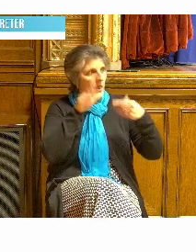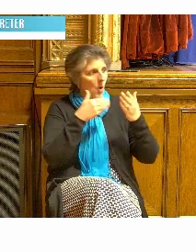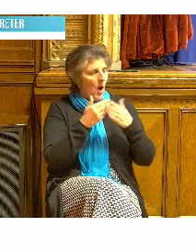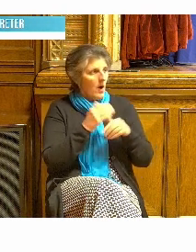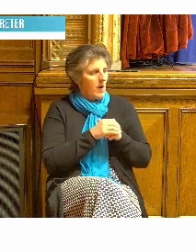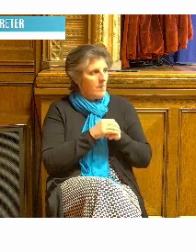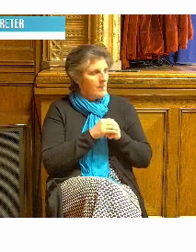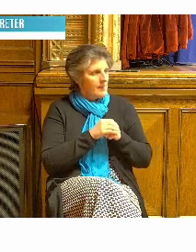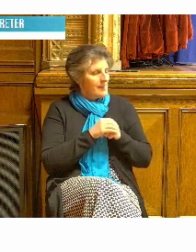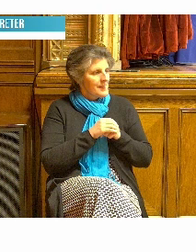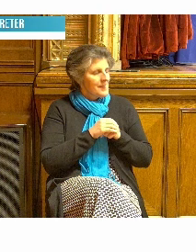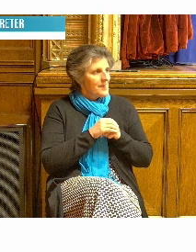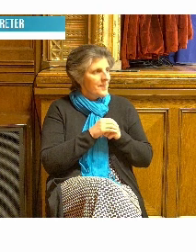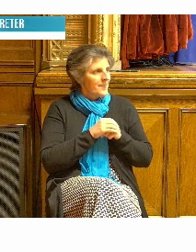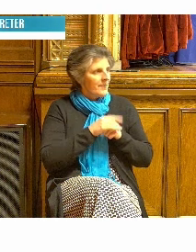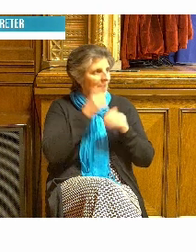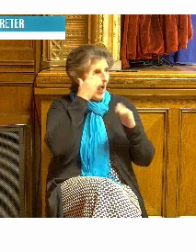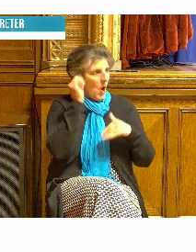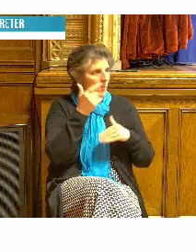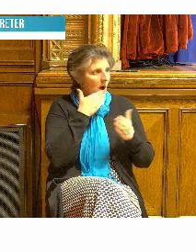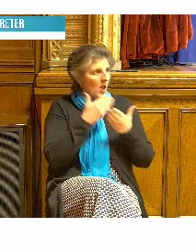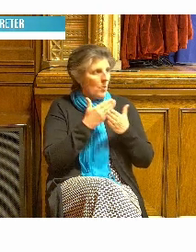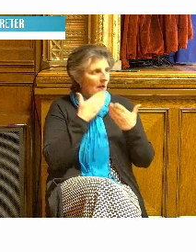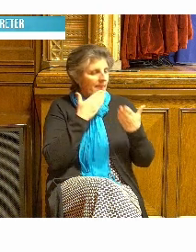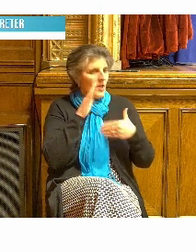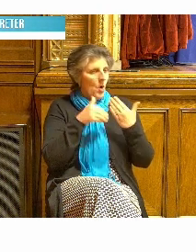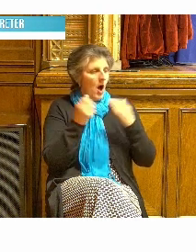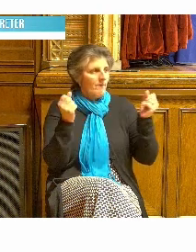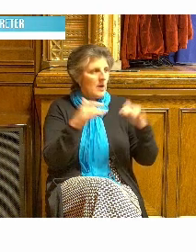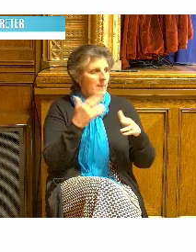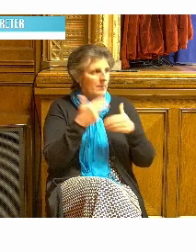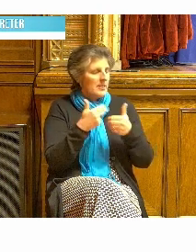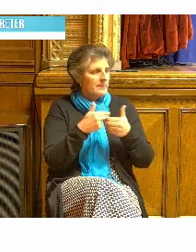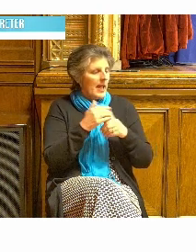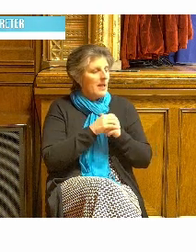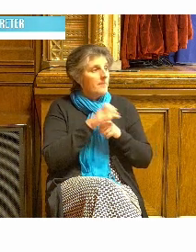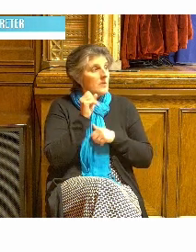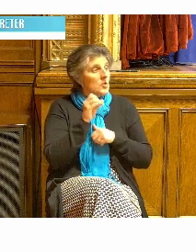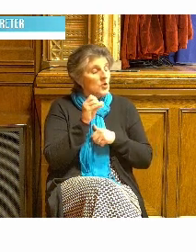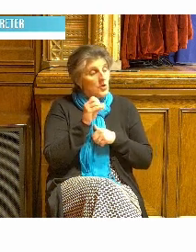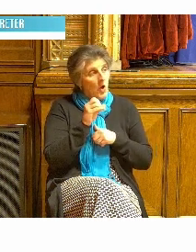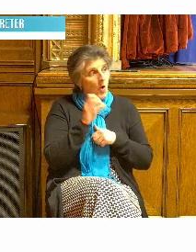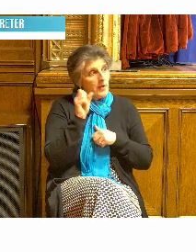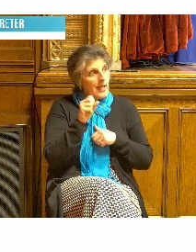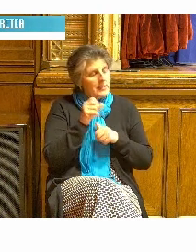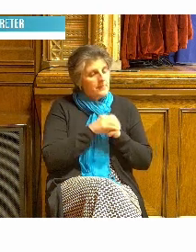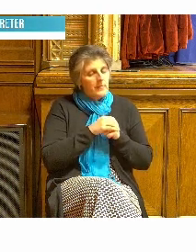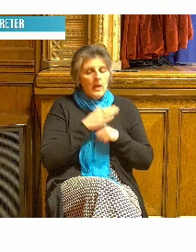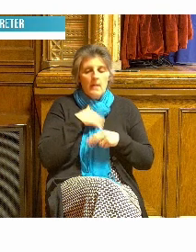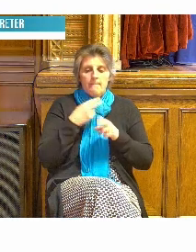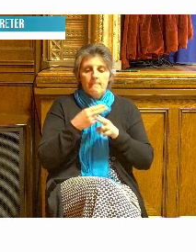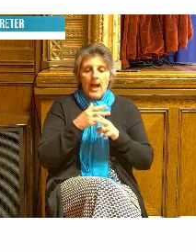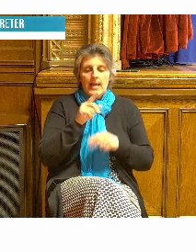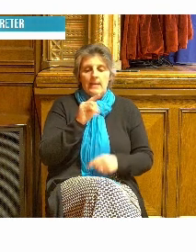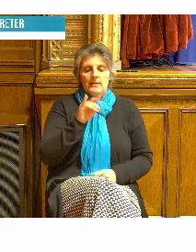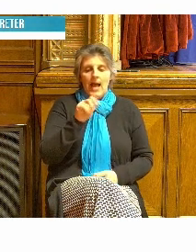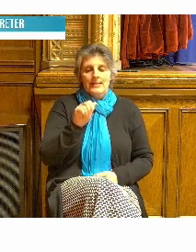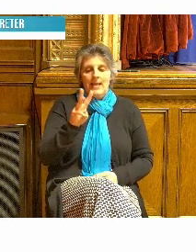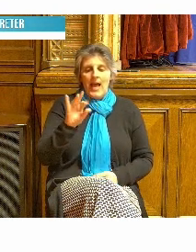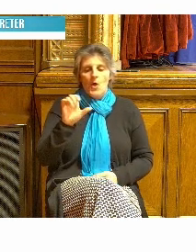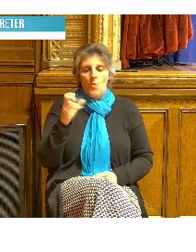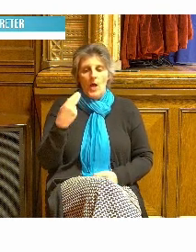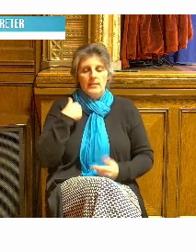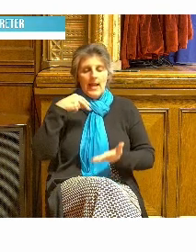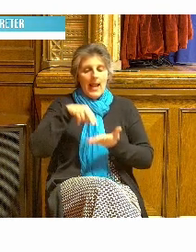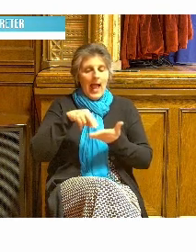Everybody, I hope everyone is well. Thank you all for coming and participating. So, get started. My name is Tatiana Welch, and I